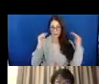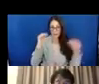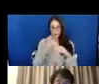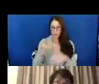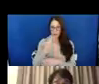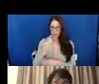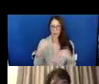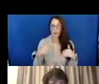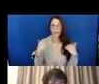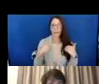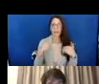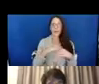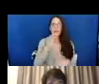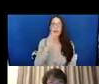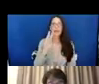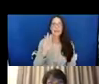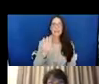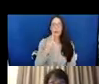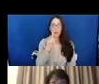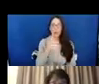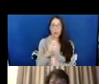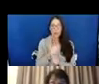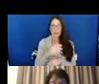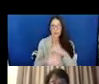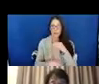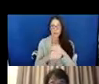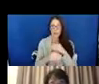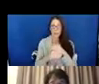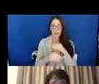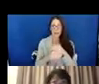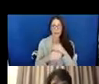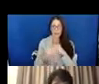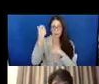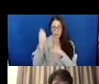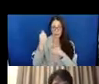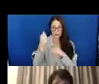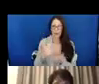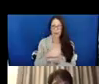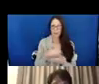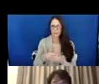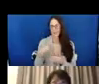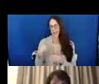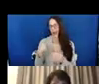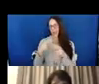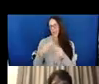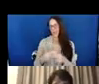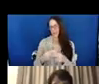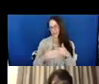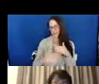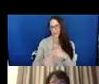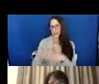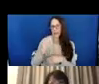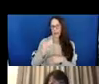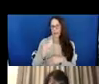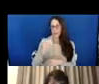age of 65 who received supplemental security income, which I'll refer to here on as SSI